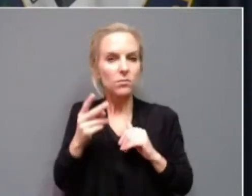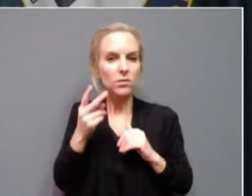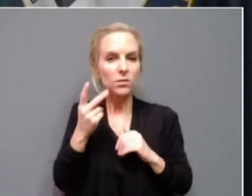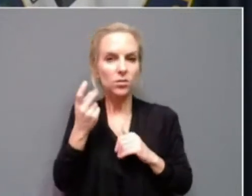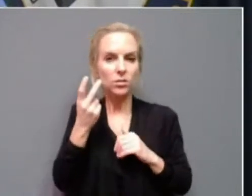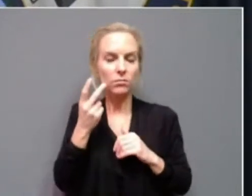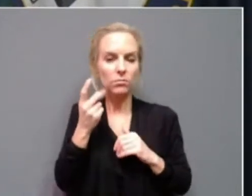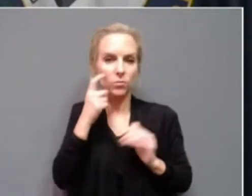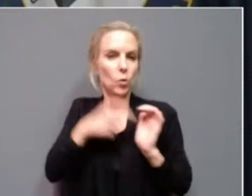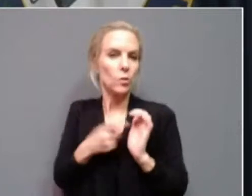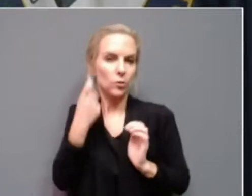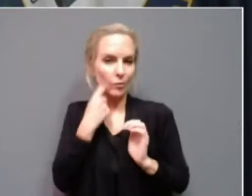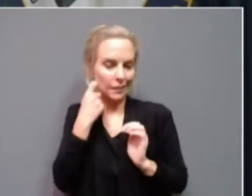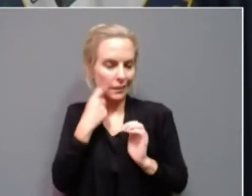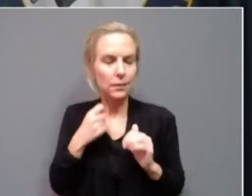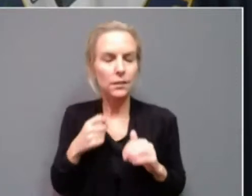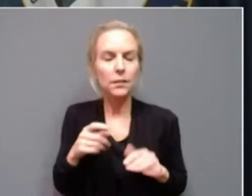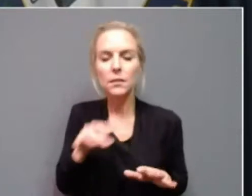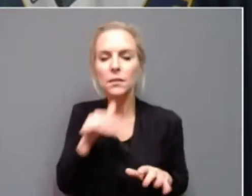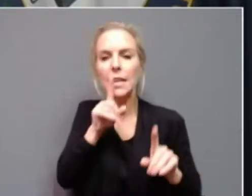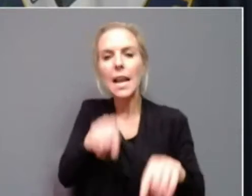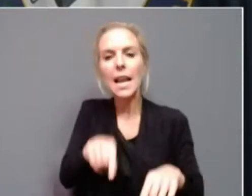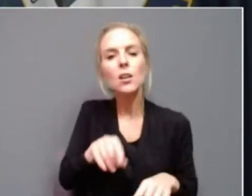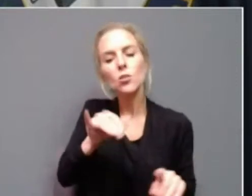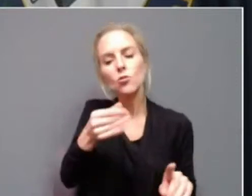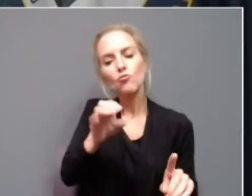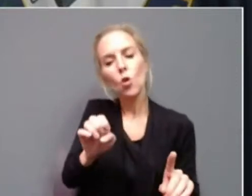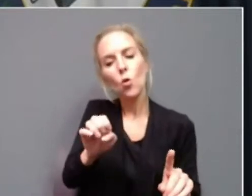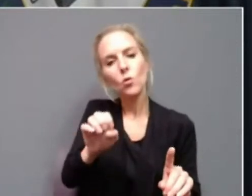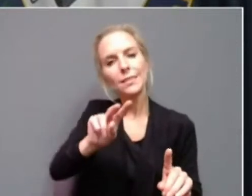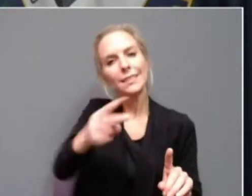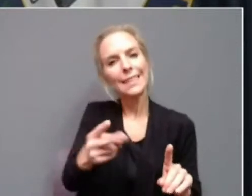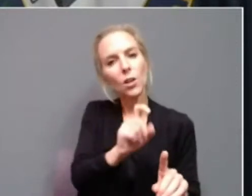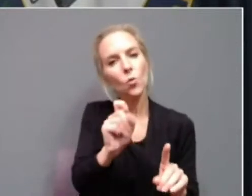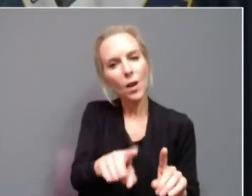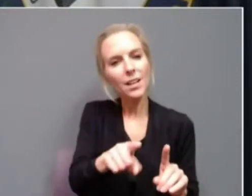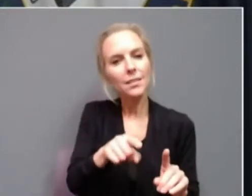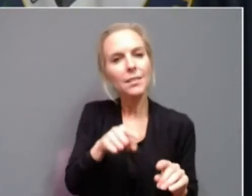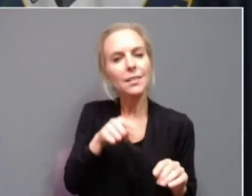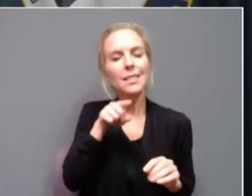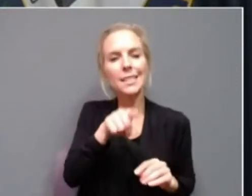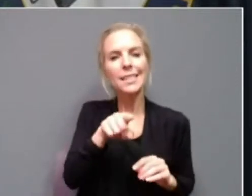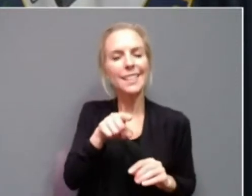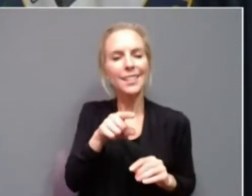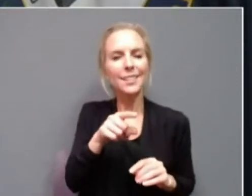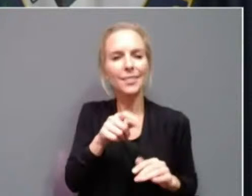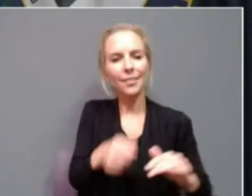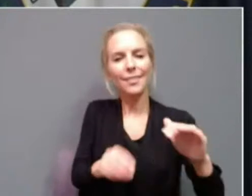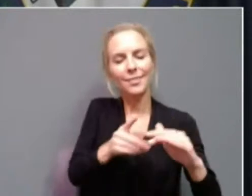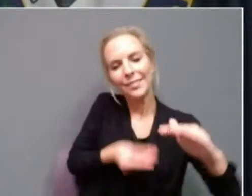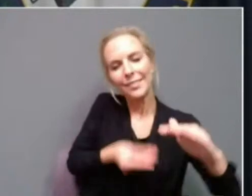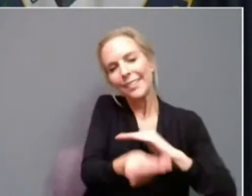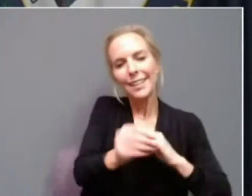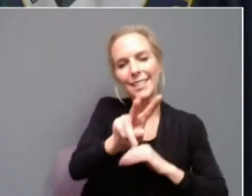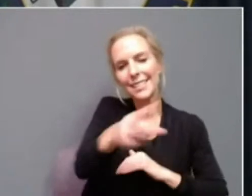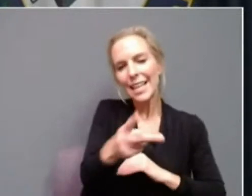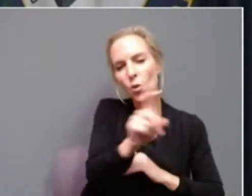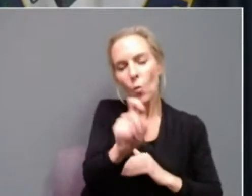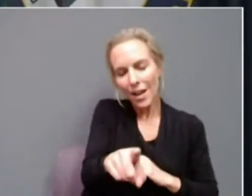days. I didn't answer, I realized, Joe's second question because he snuck a second one in. That's